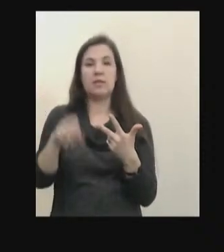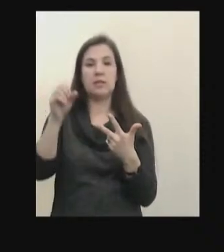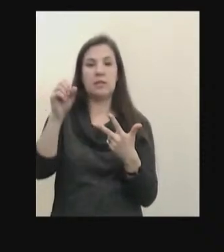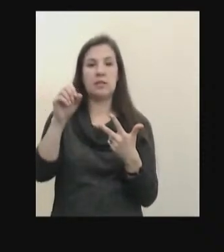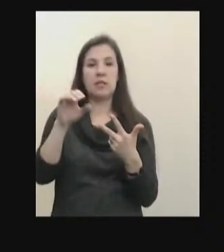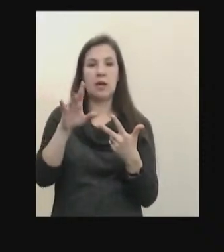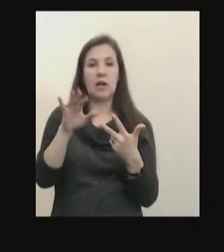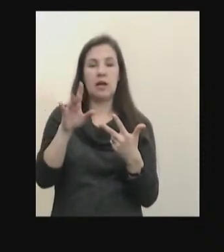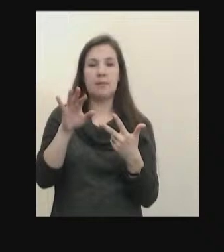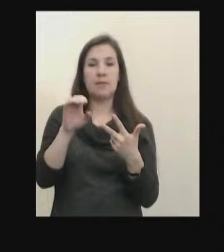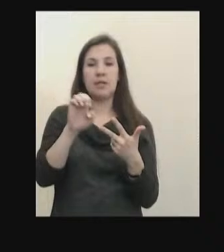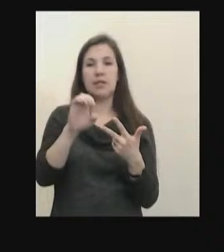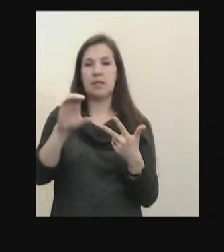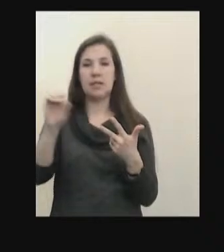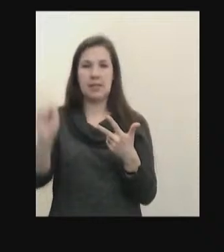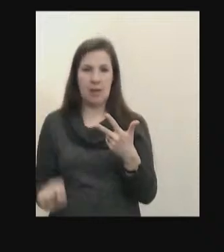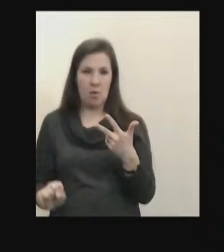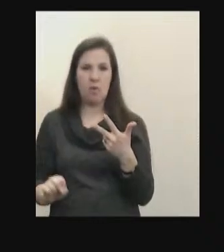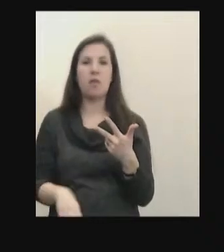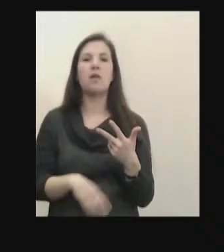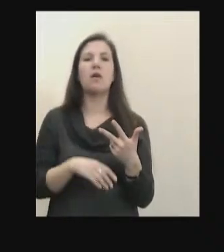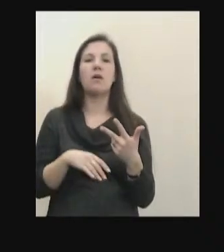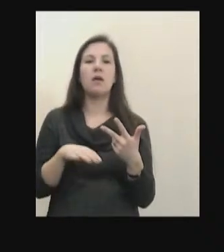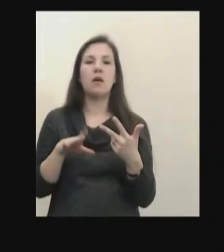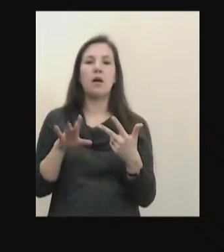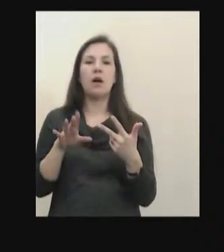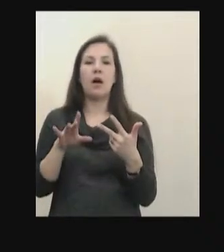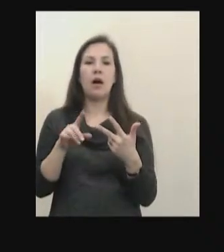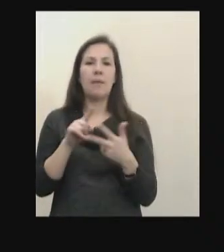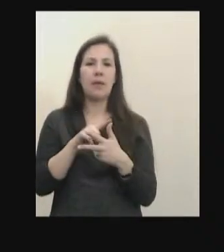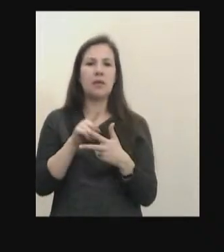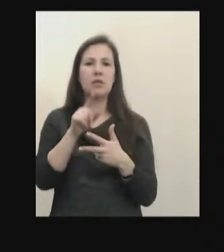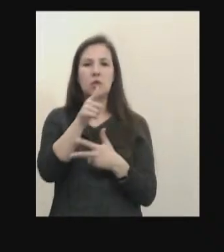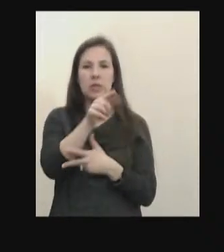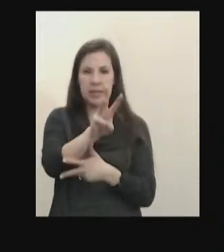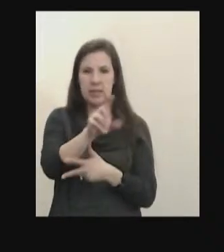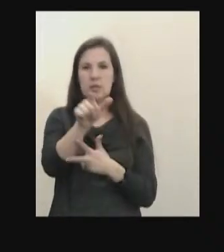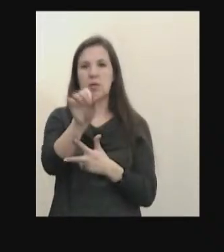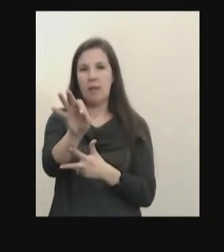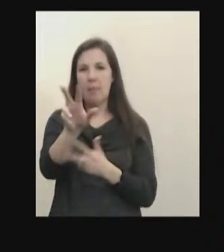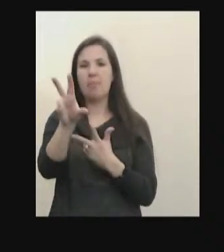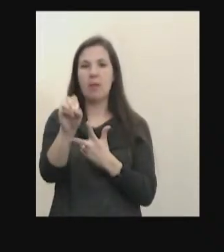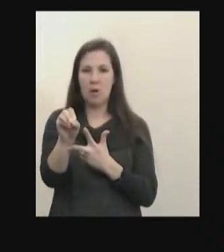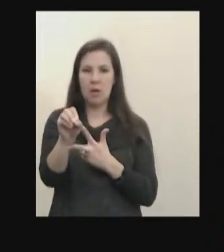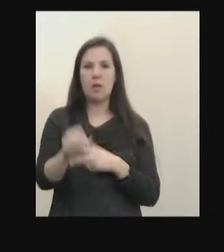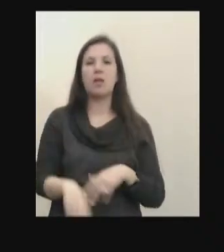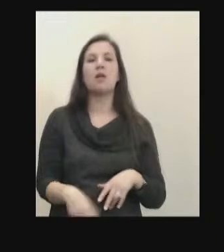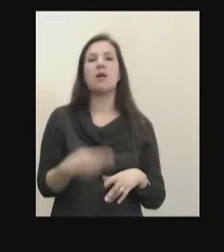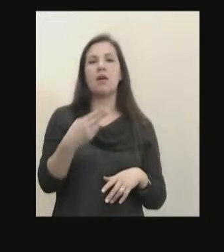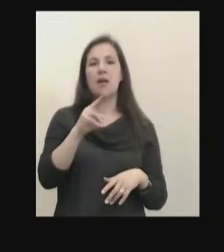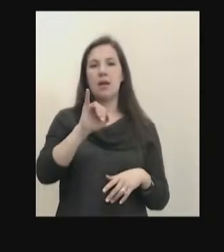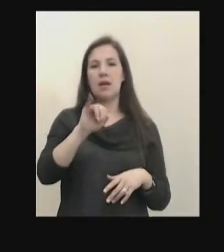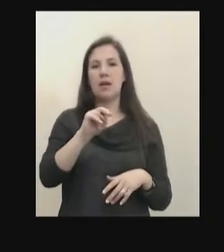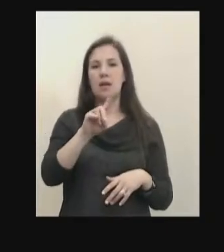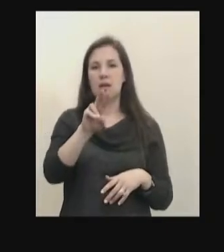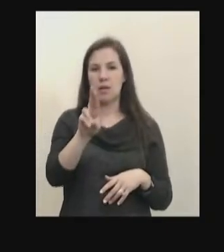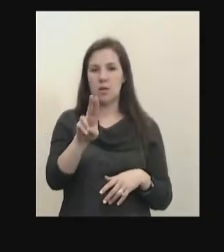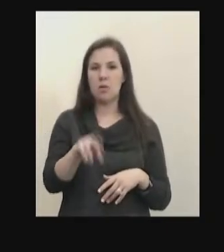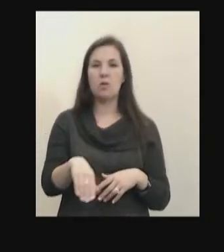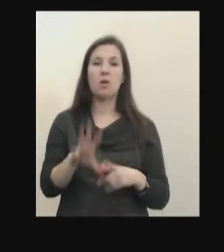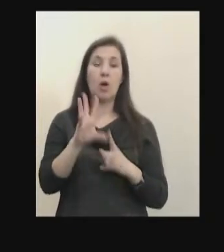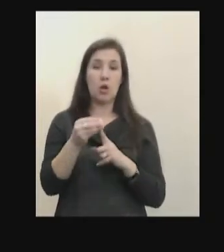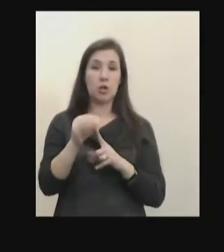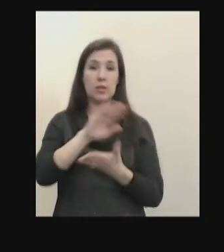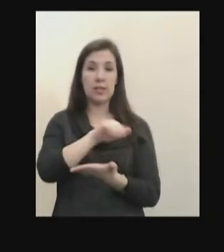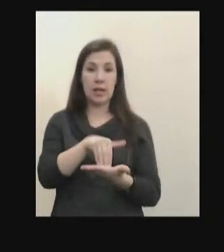4 o'clock. But we also have them on the 26th, 29th, and 30th, and the Hindu Cultural Center on the 30th. Registration is